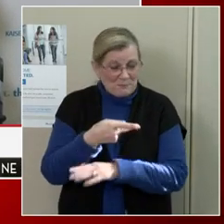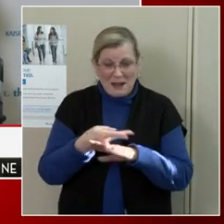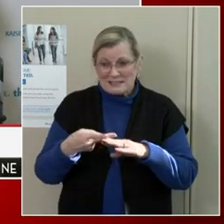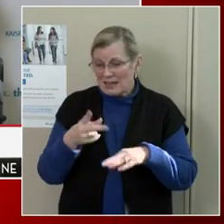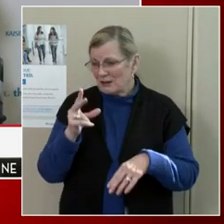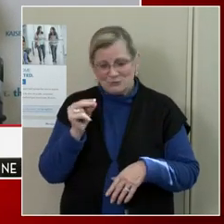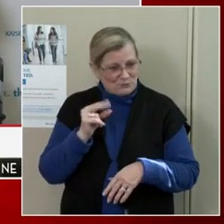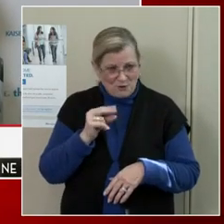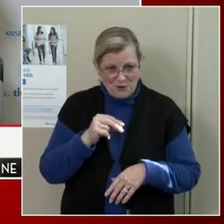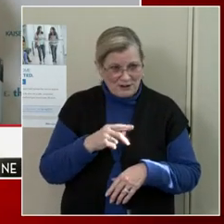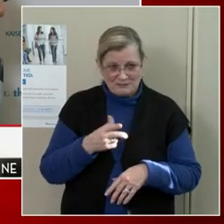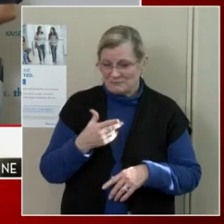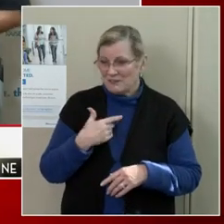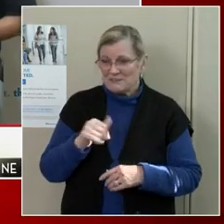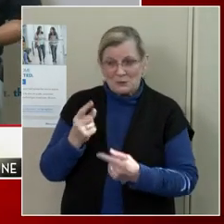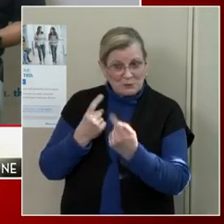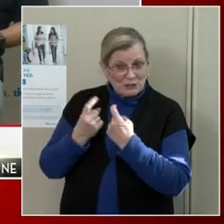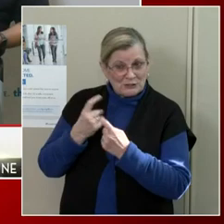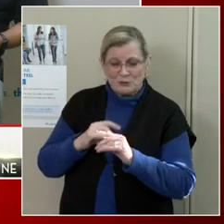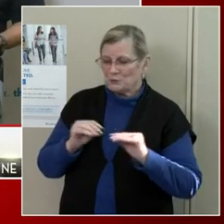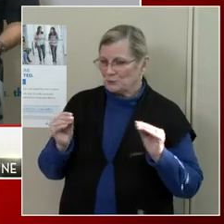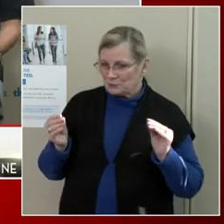ma'am.